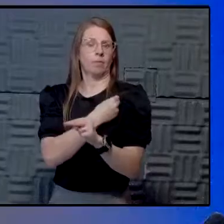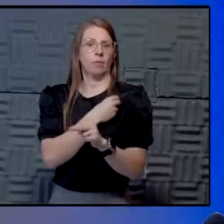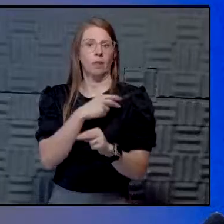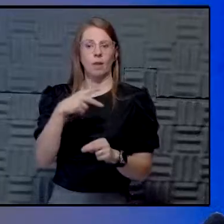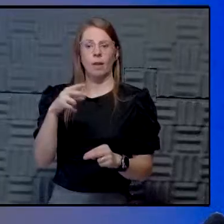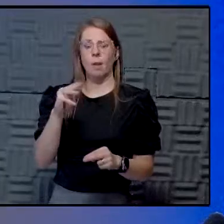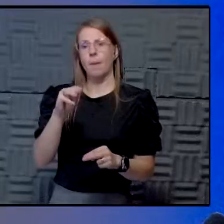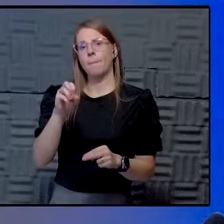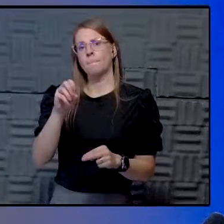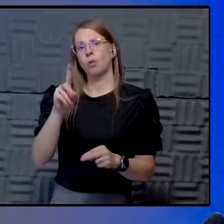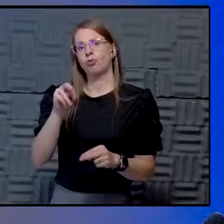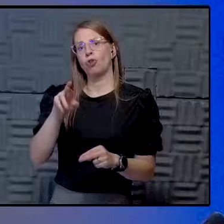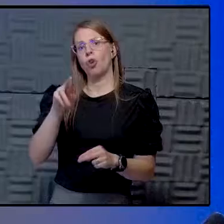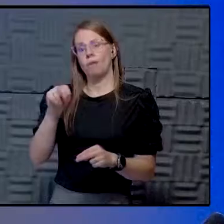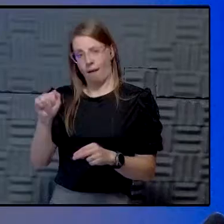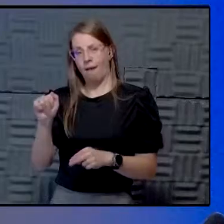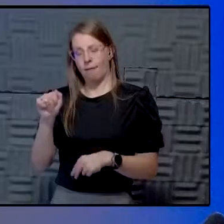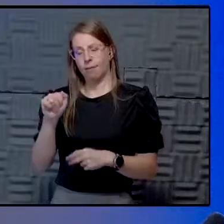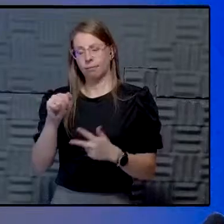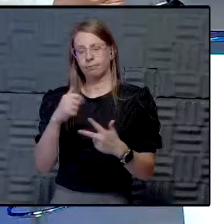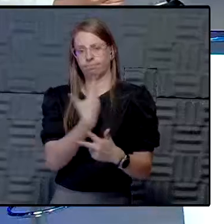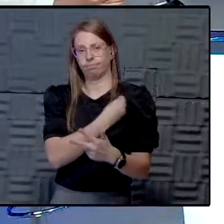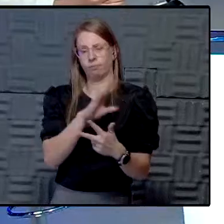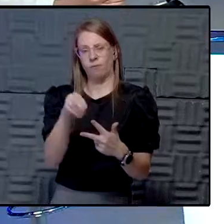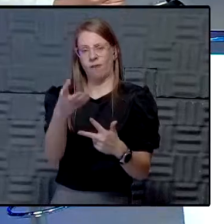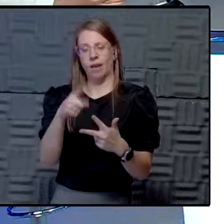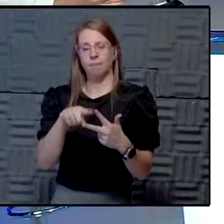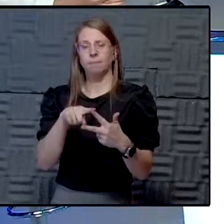We're doing Moderna. All right. Awesome. And then